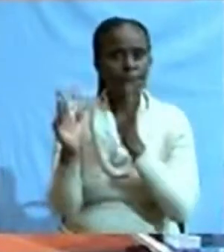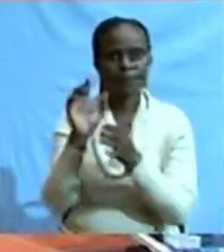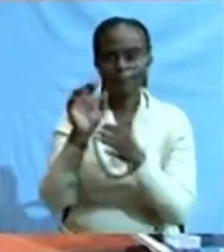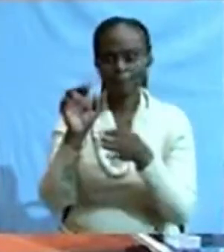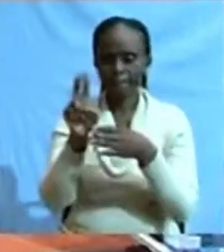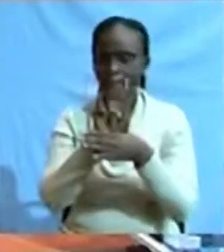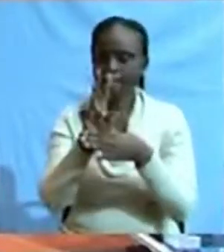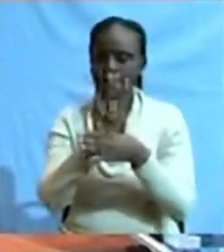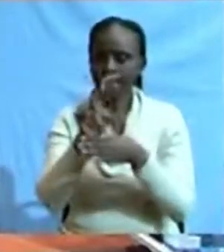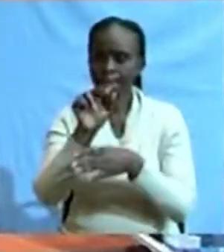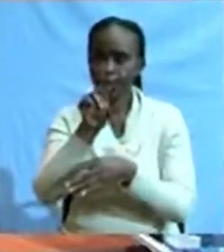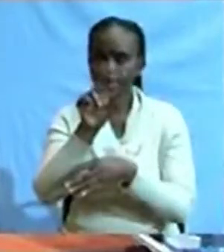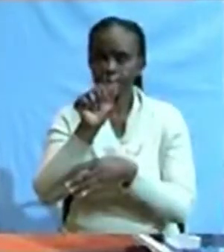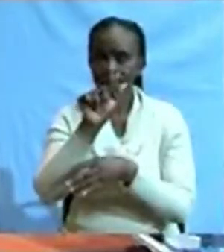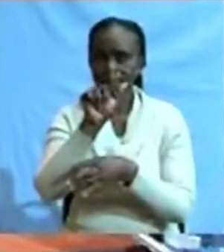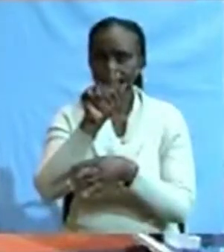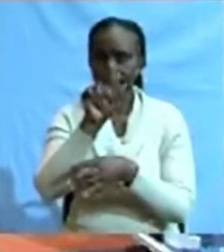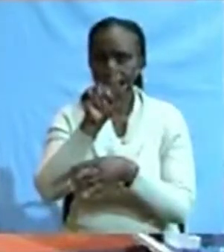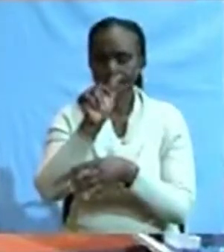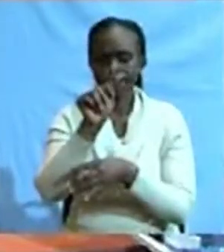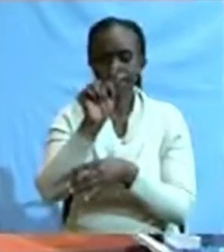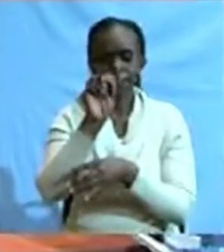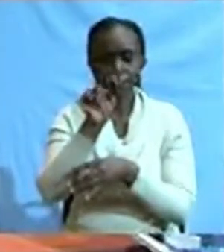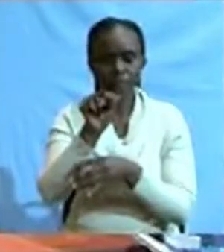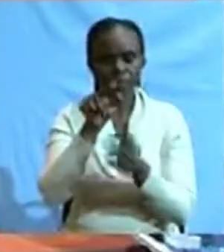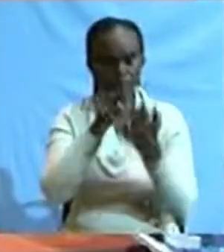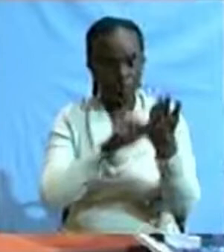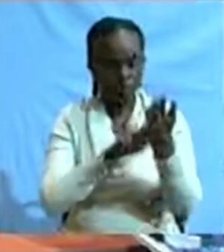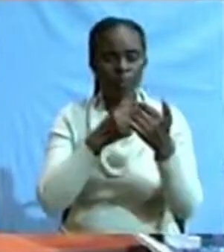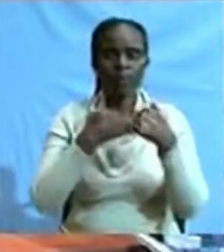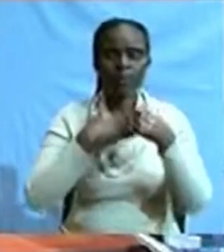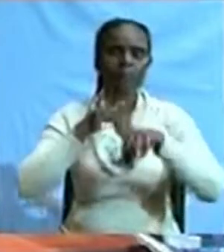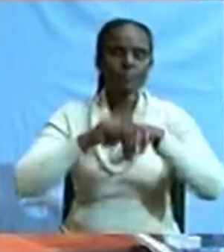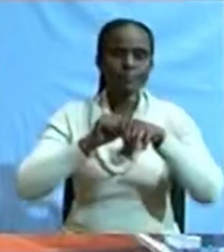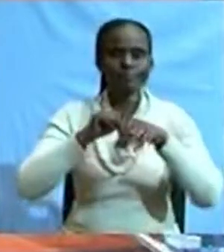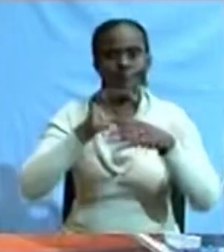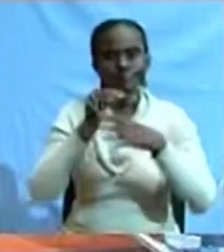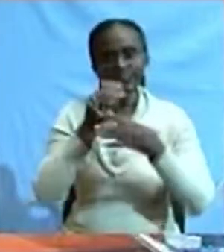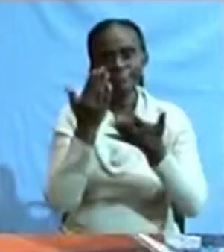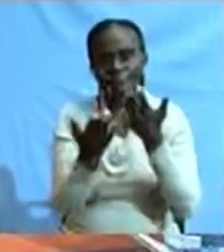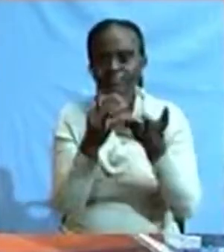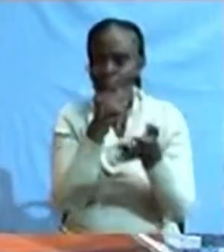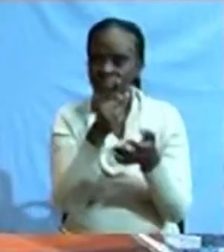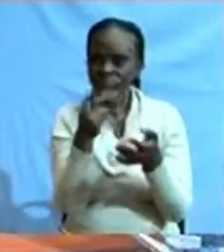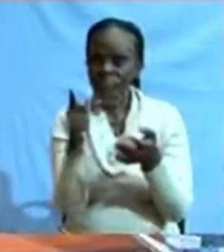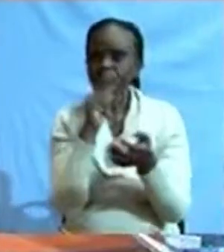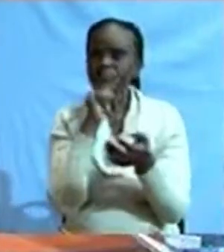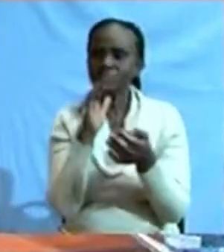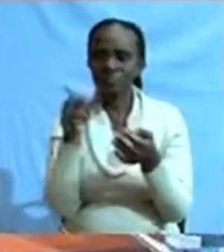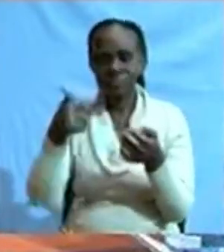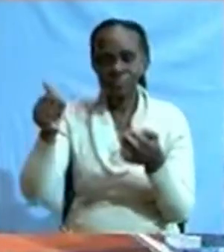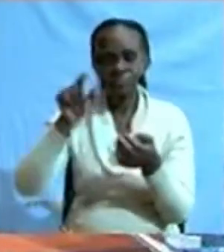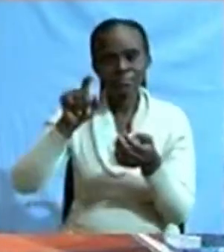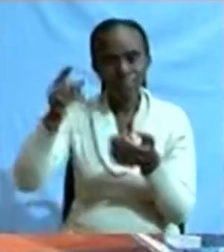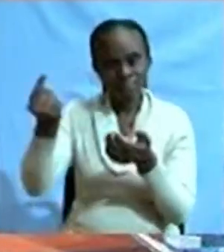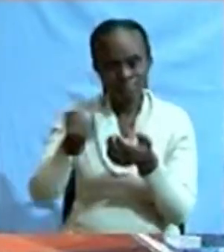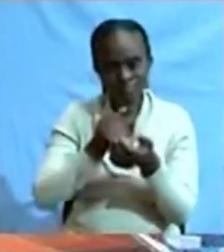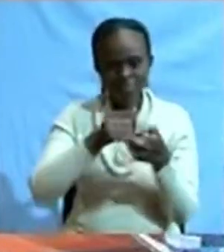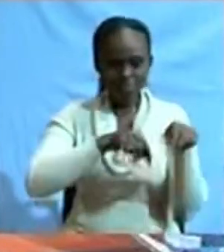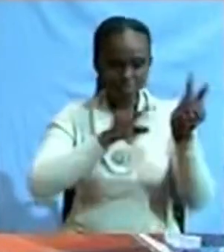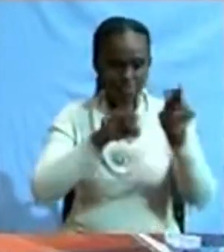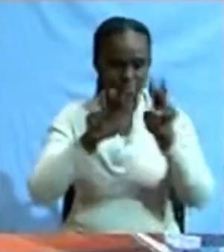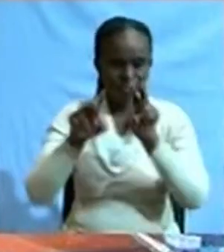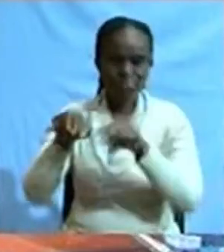roll, there is a time or a period where property owners are required to come and inspect the